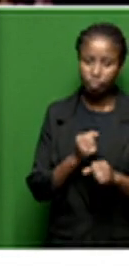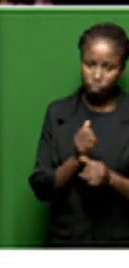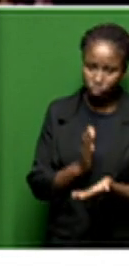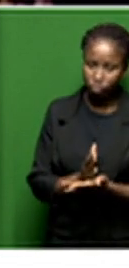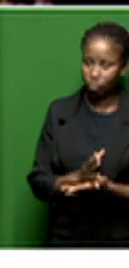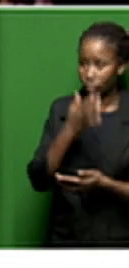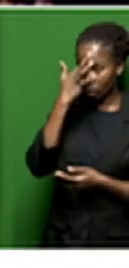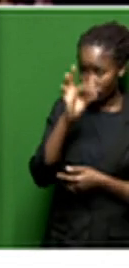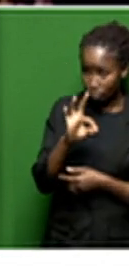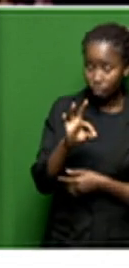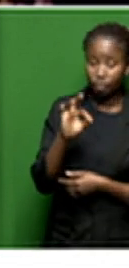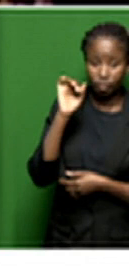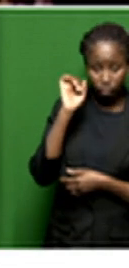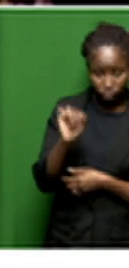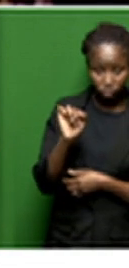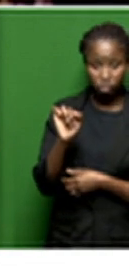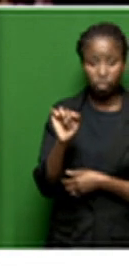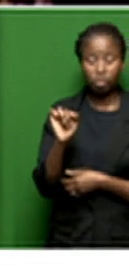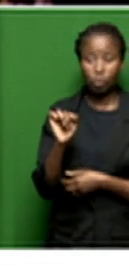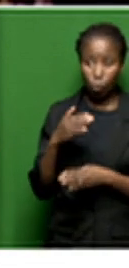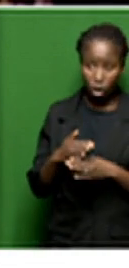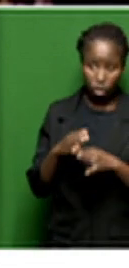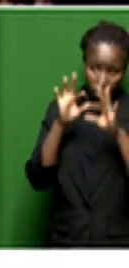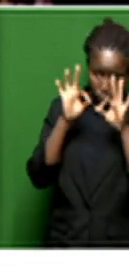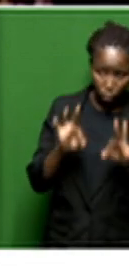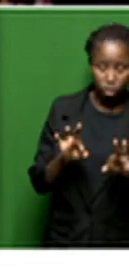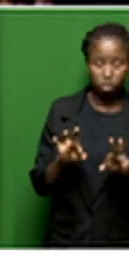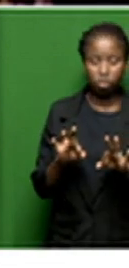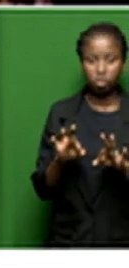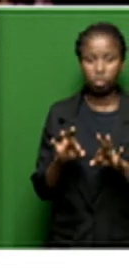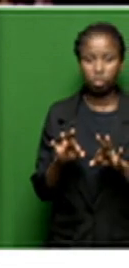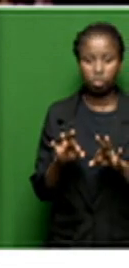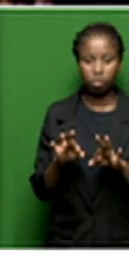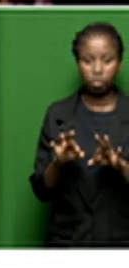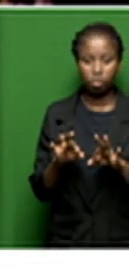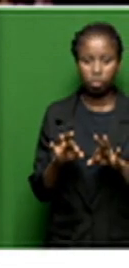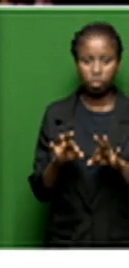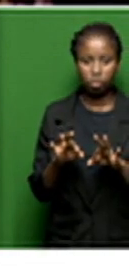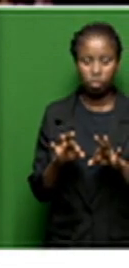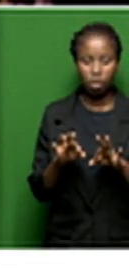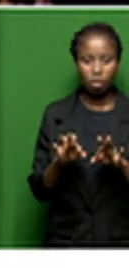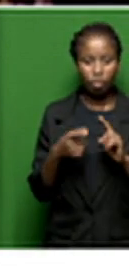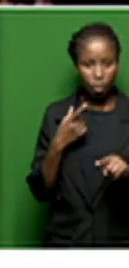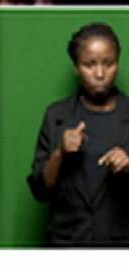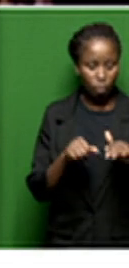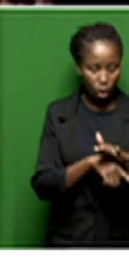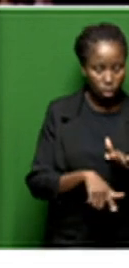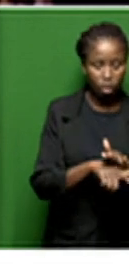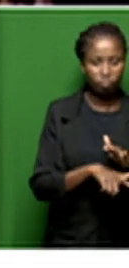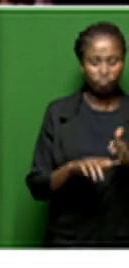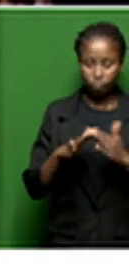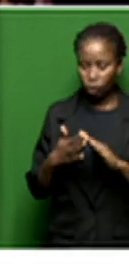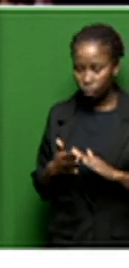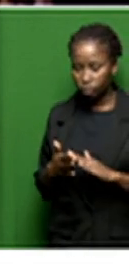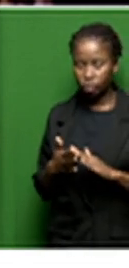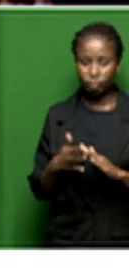government's actions were as appropriate as possible, that they were connected to what's happening in the locales, in the various communities